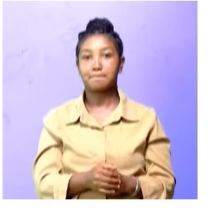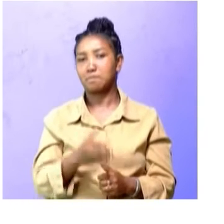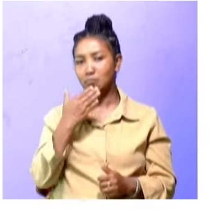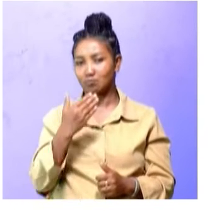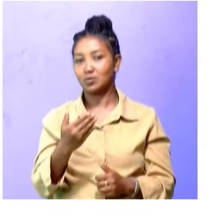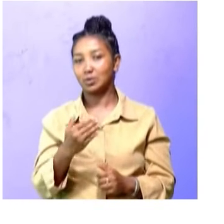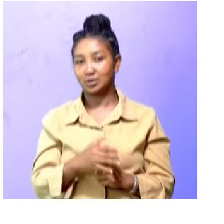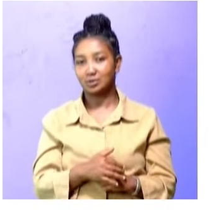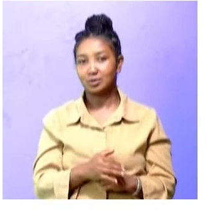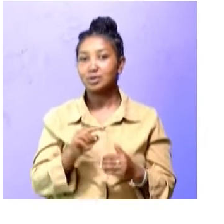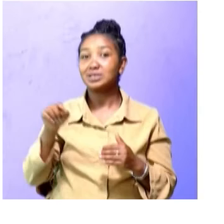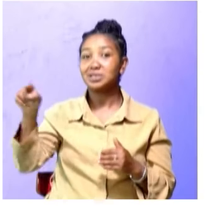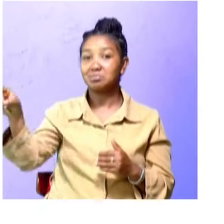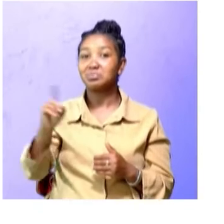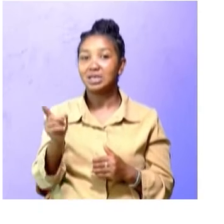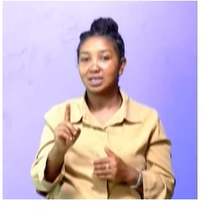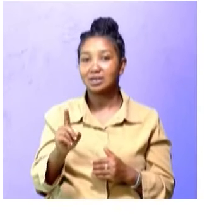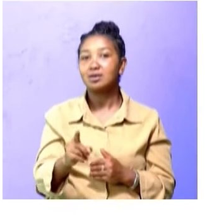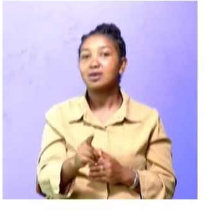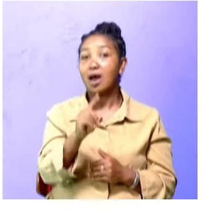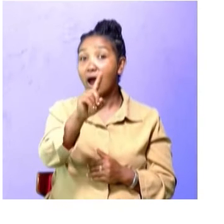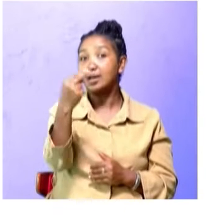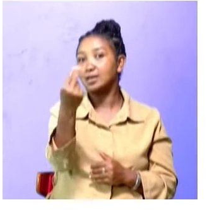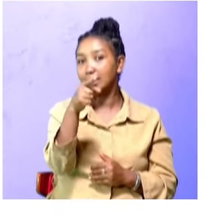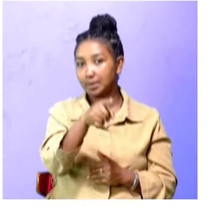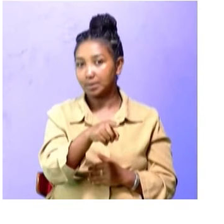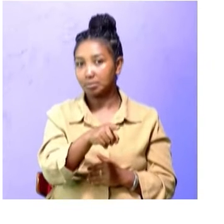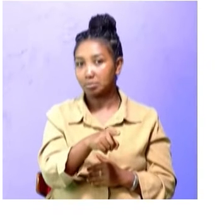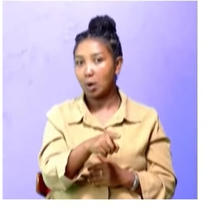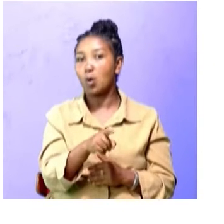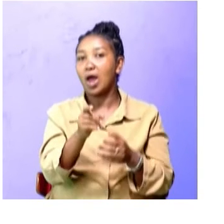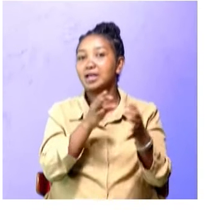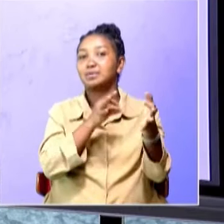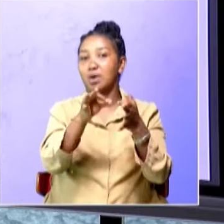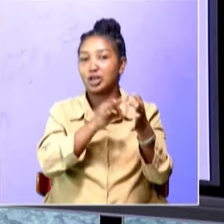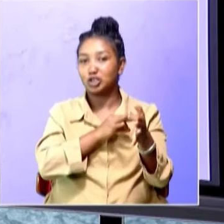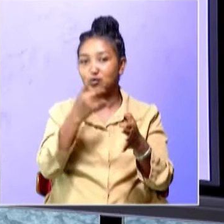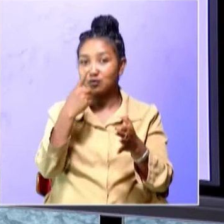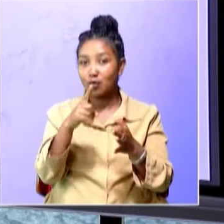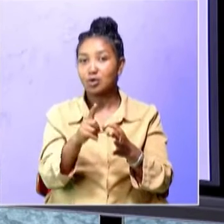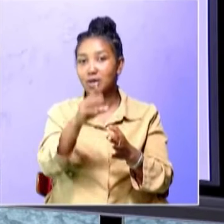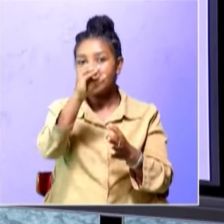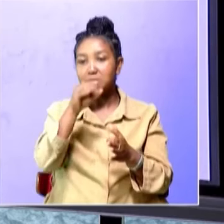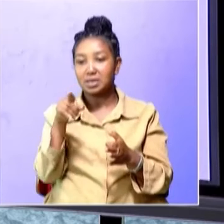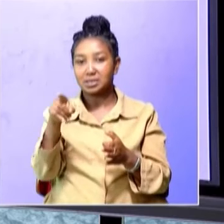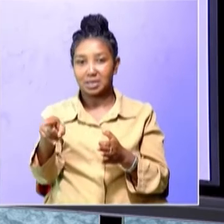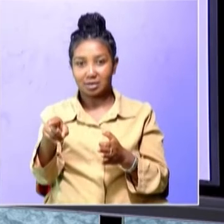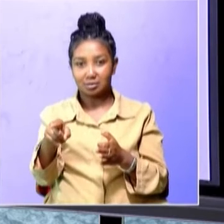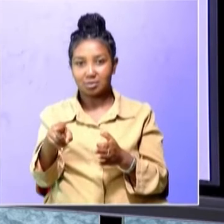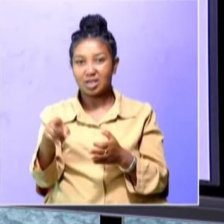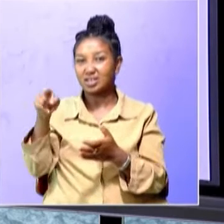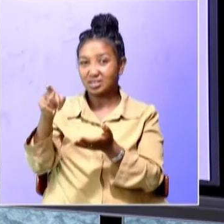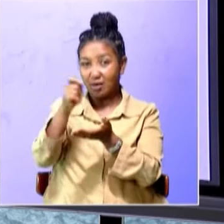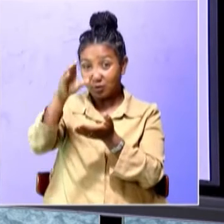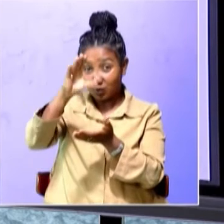Good. So this is one benefit or one explanation for the person's